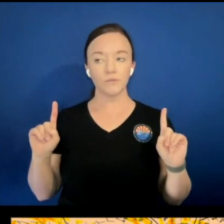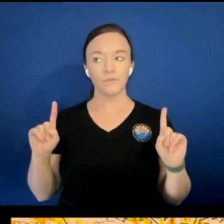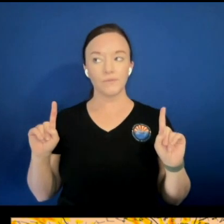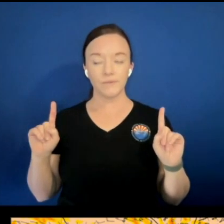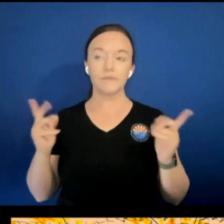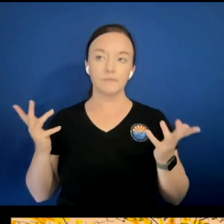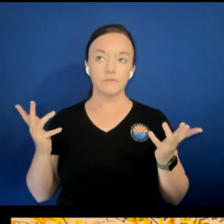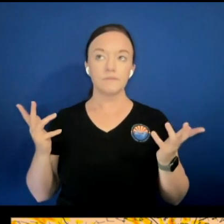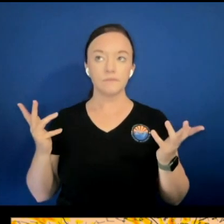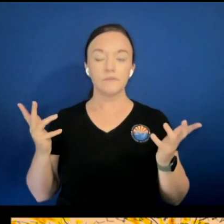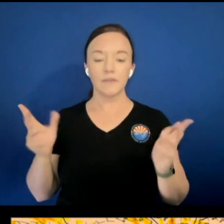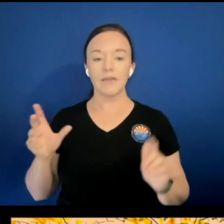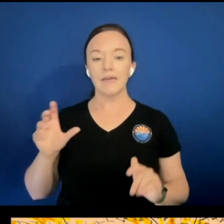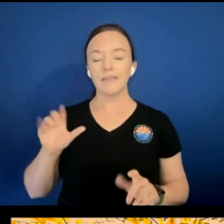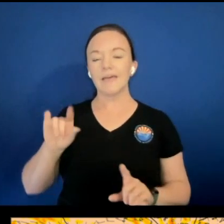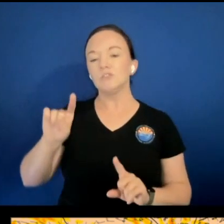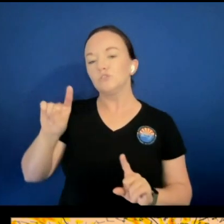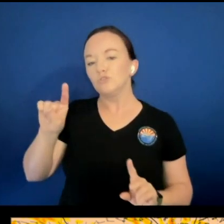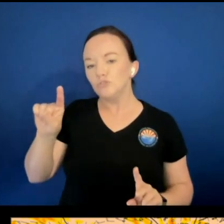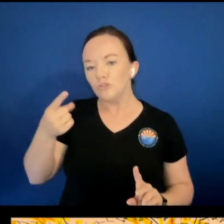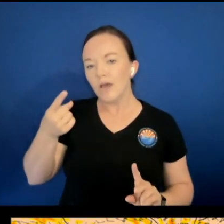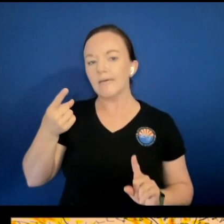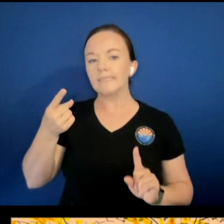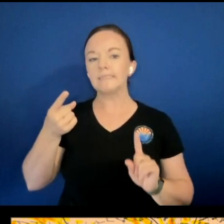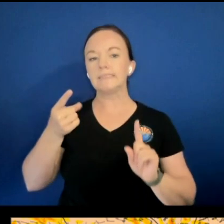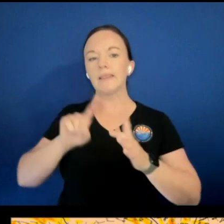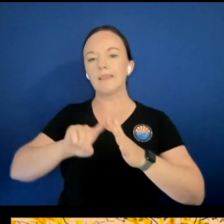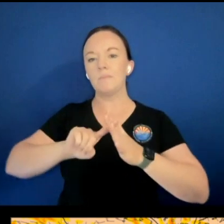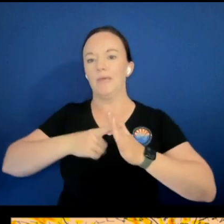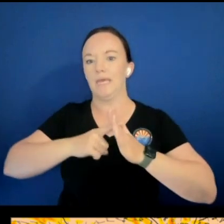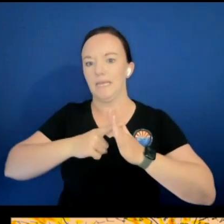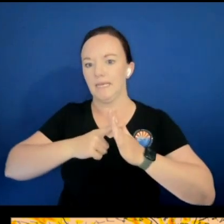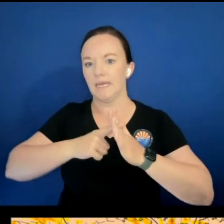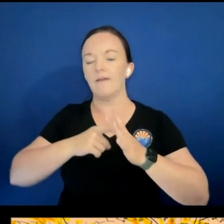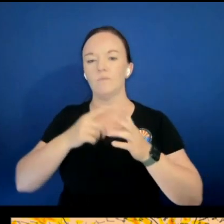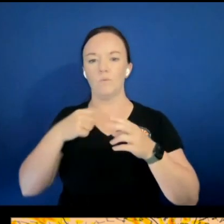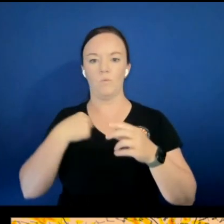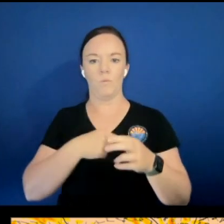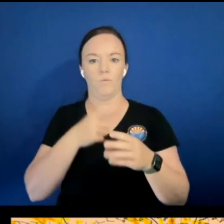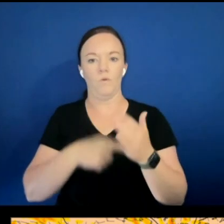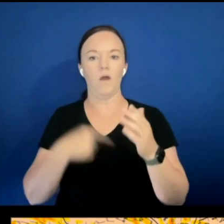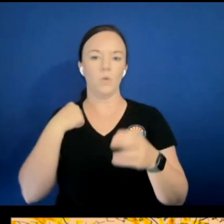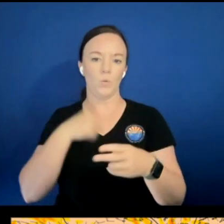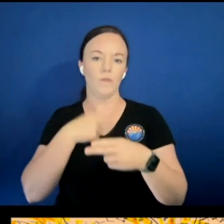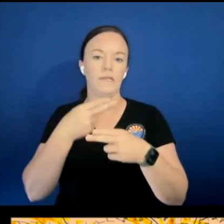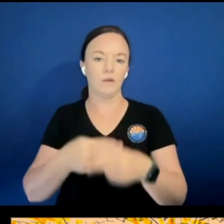this is just an initial push of what we characterize as the monsoon.